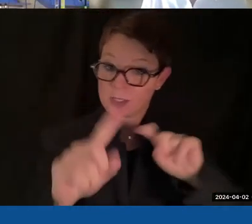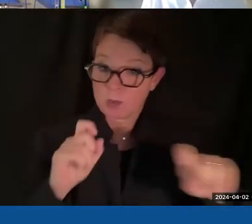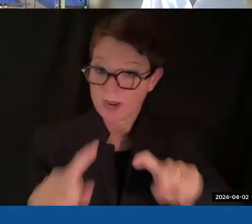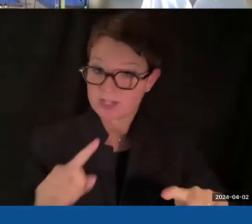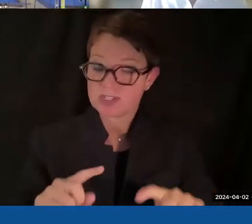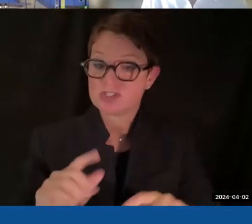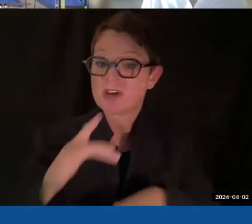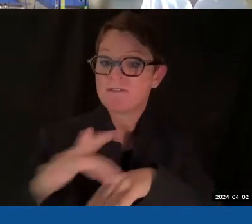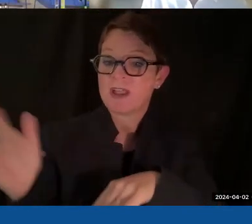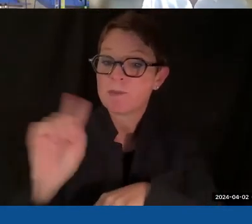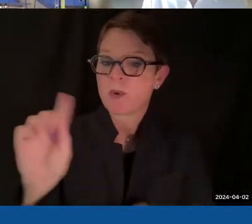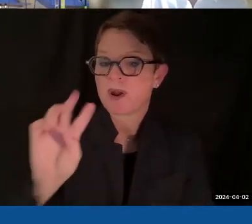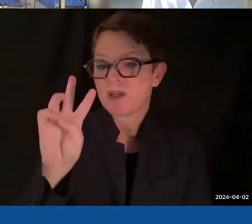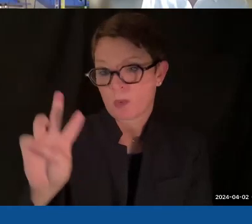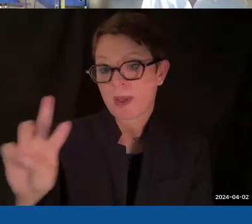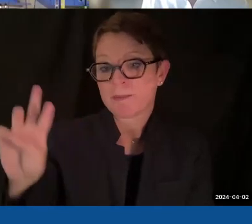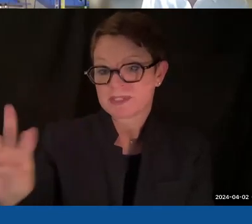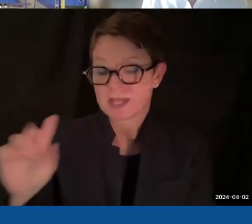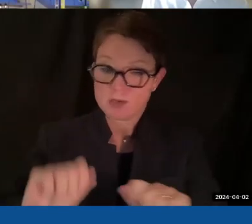available on our website.